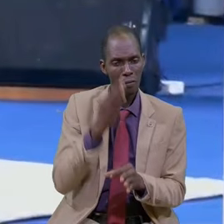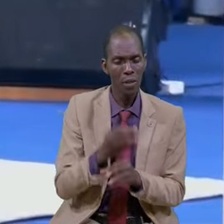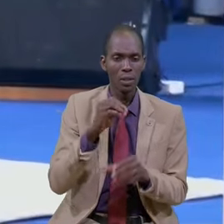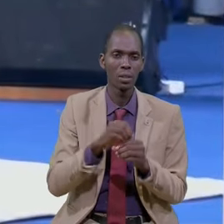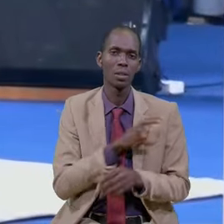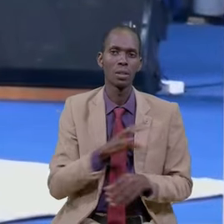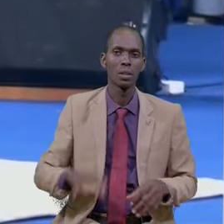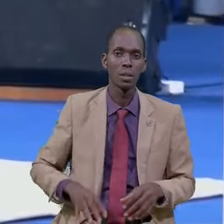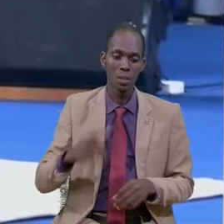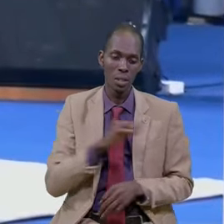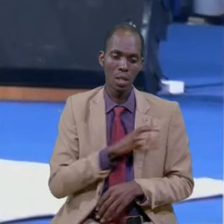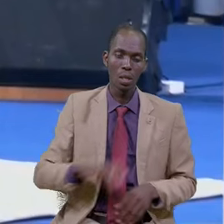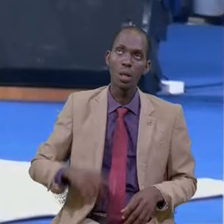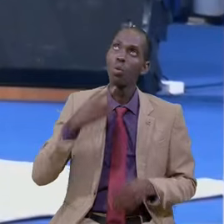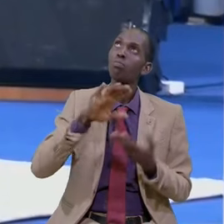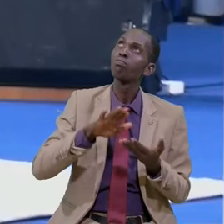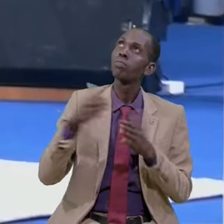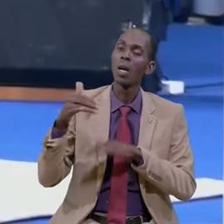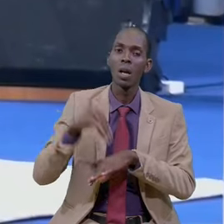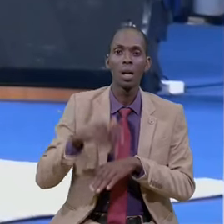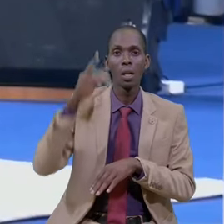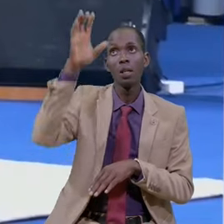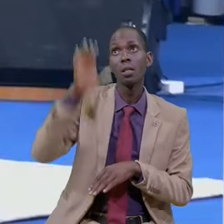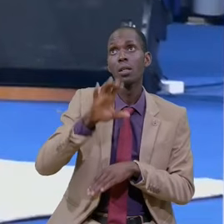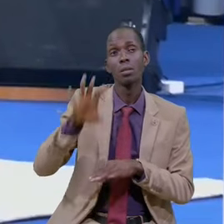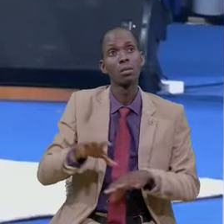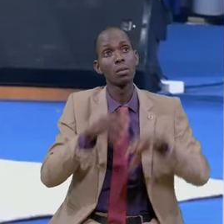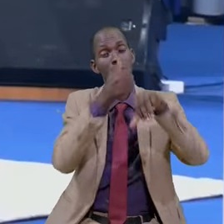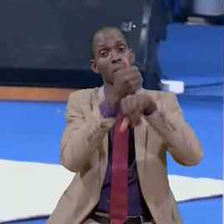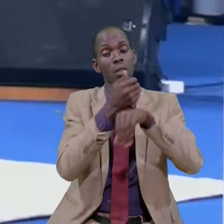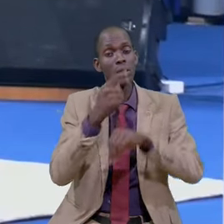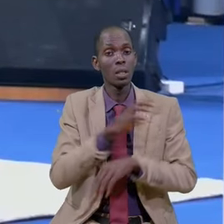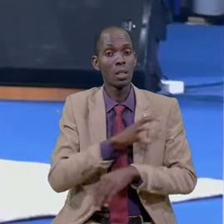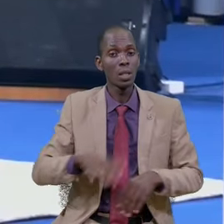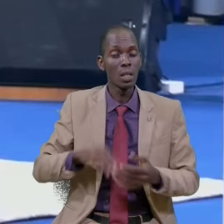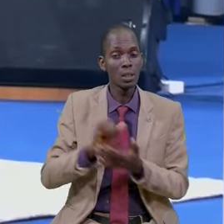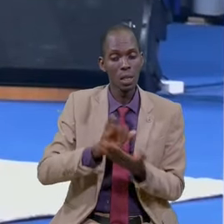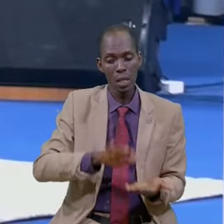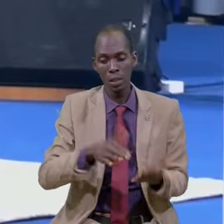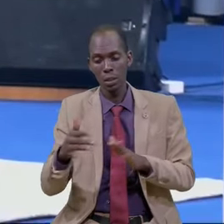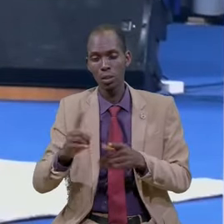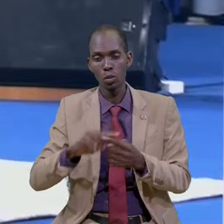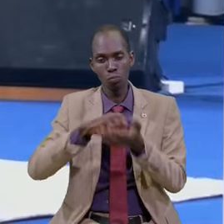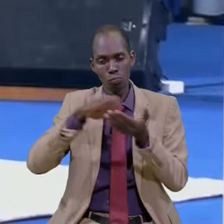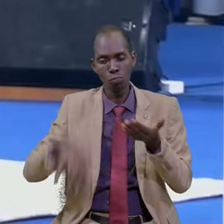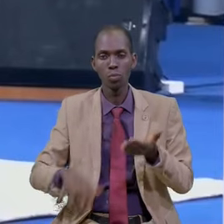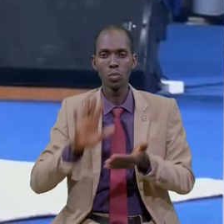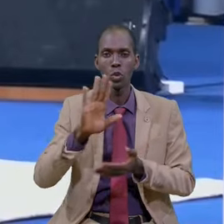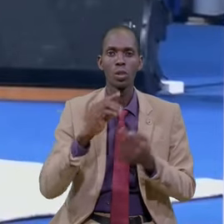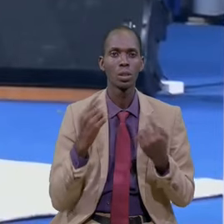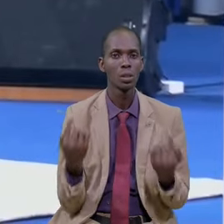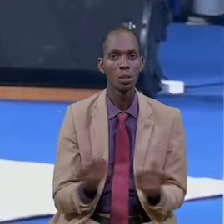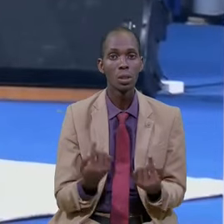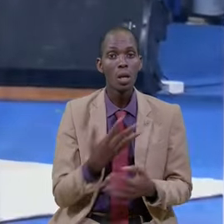Christ who died at calv Christ who die to take your sins away you